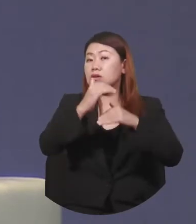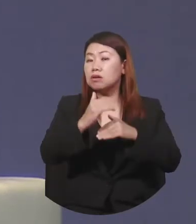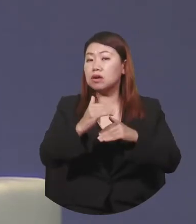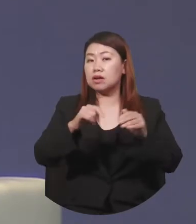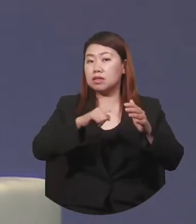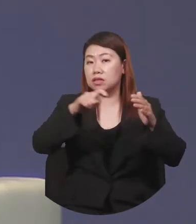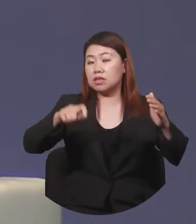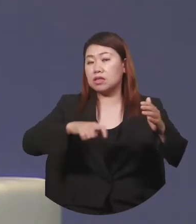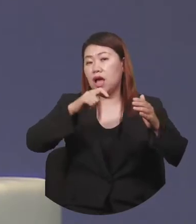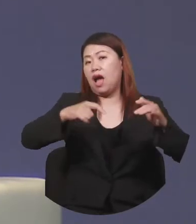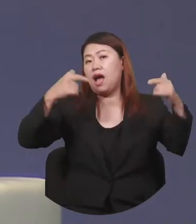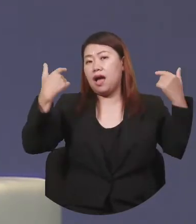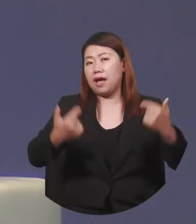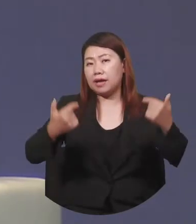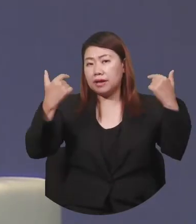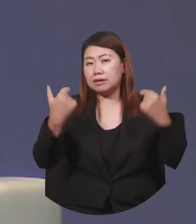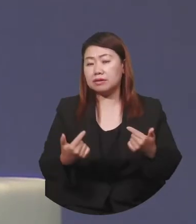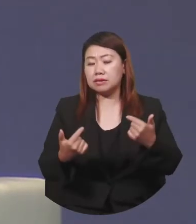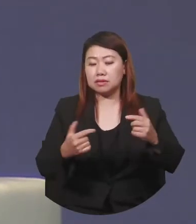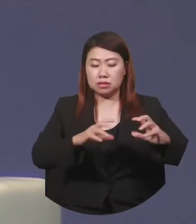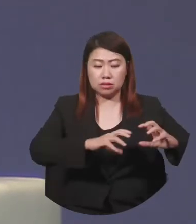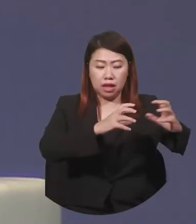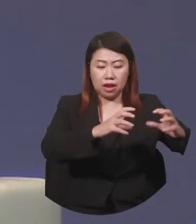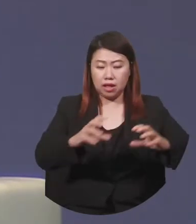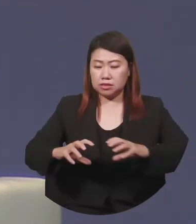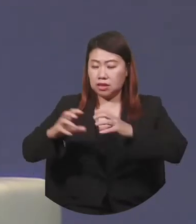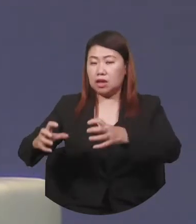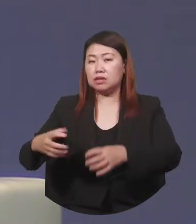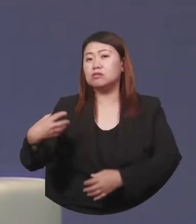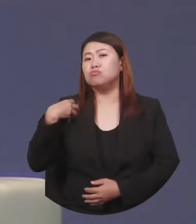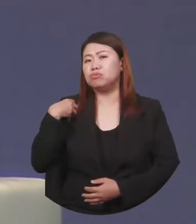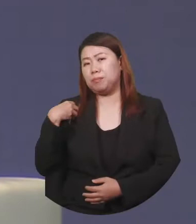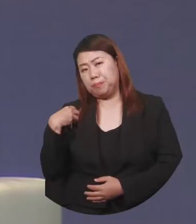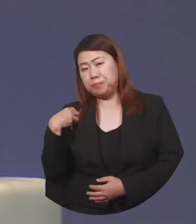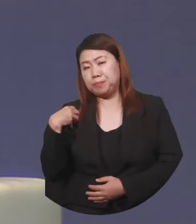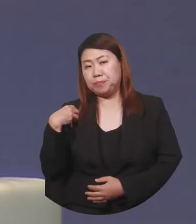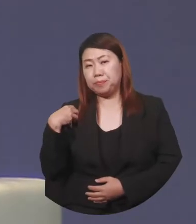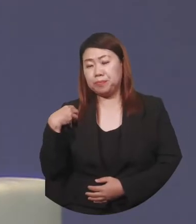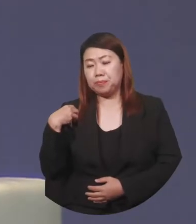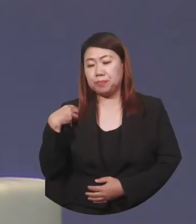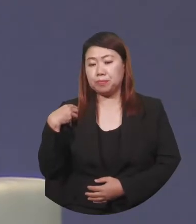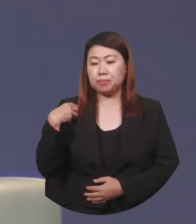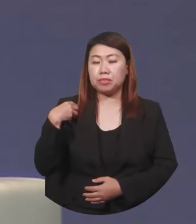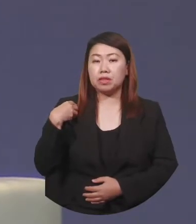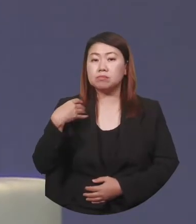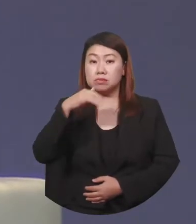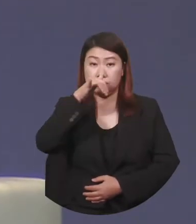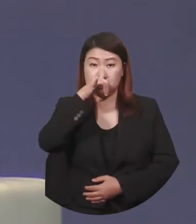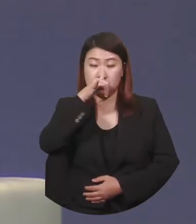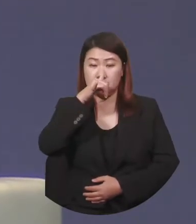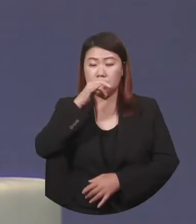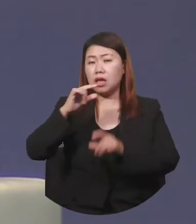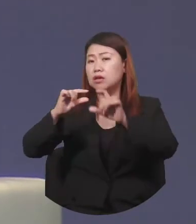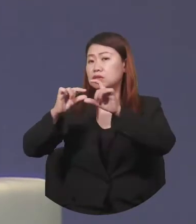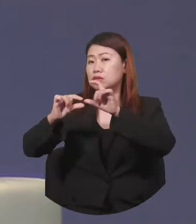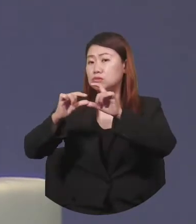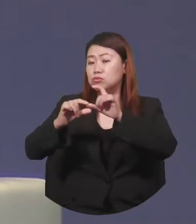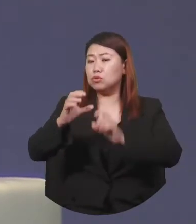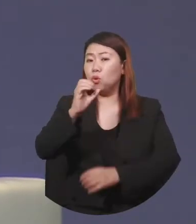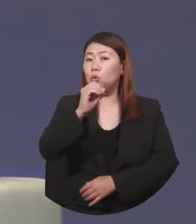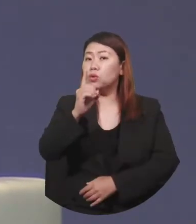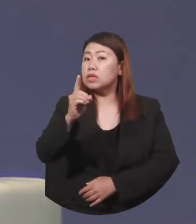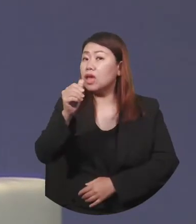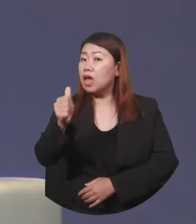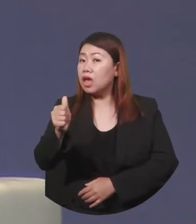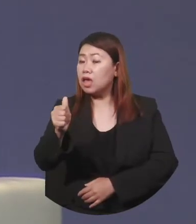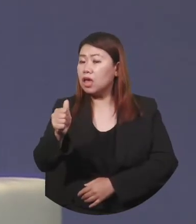for country to countries, because in some countries they have a lot of ODA flooding, probably for ODA flooding country,